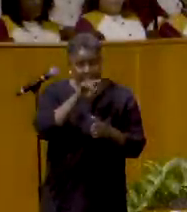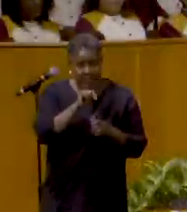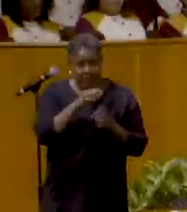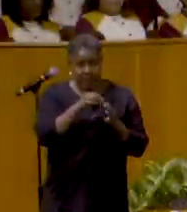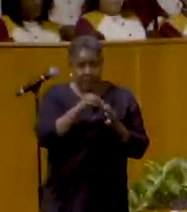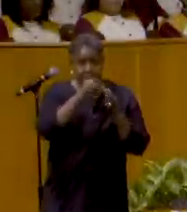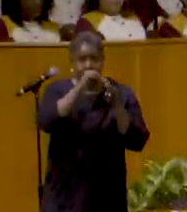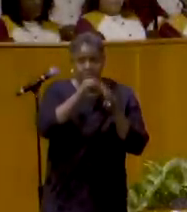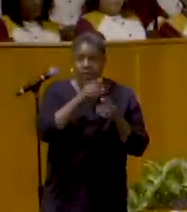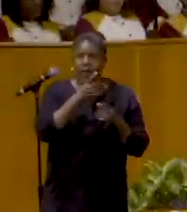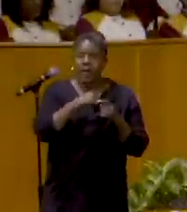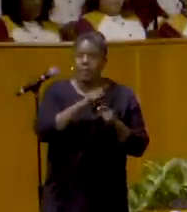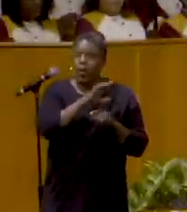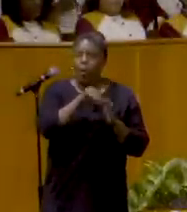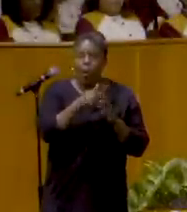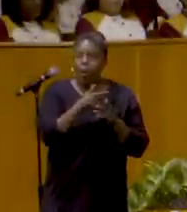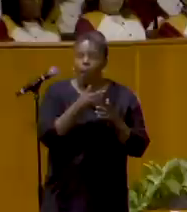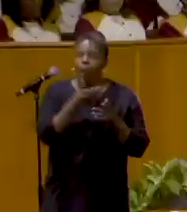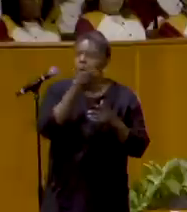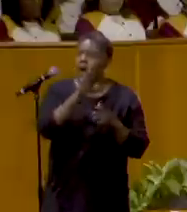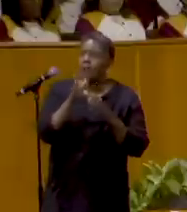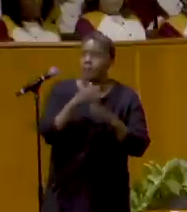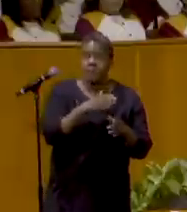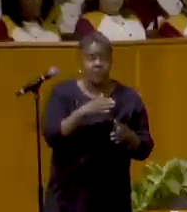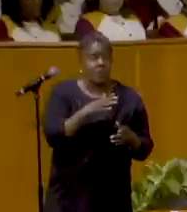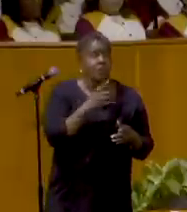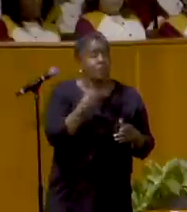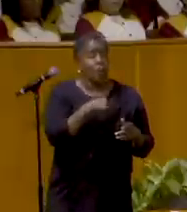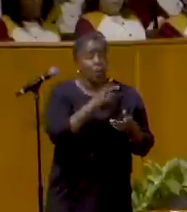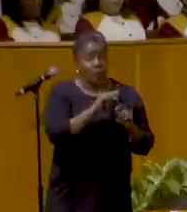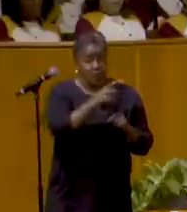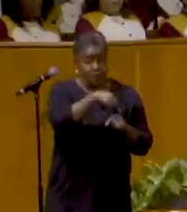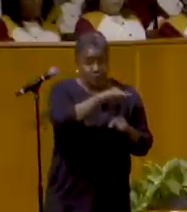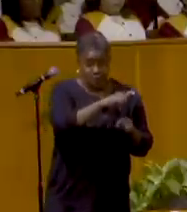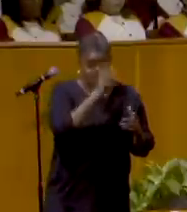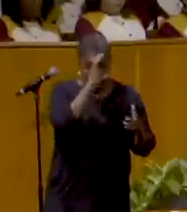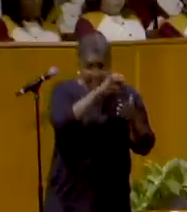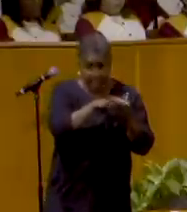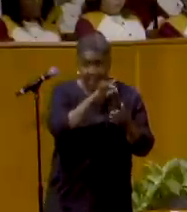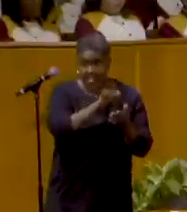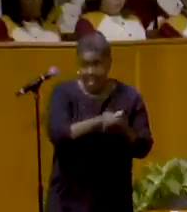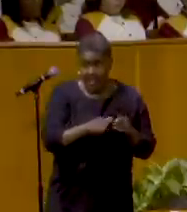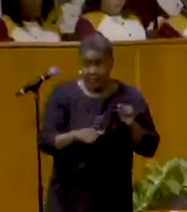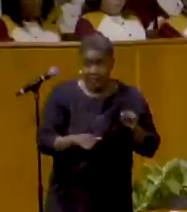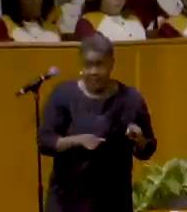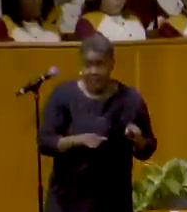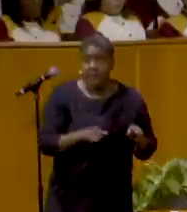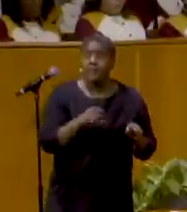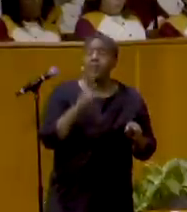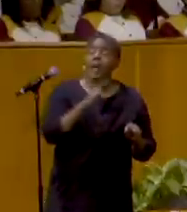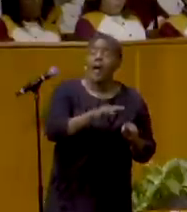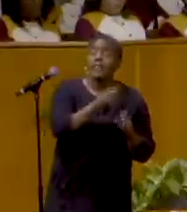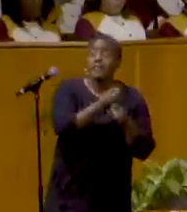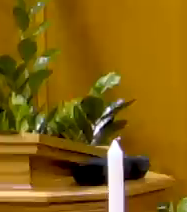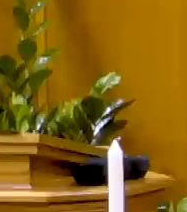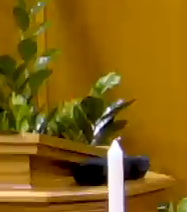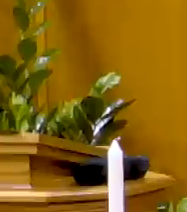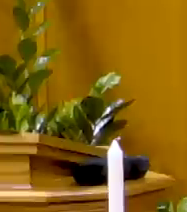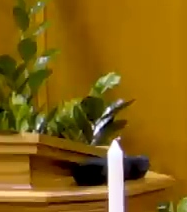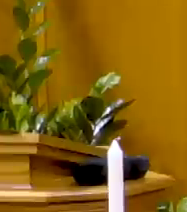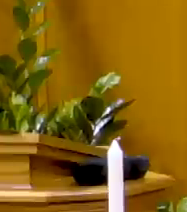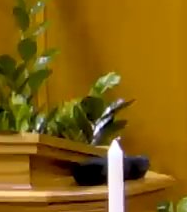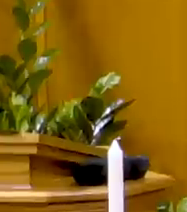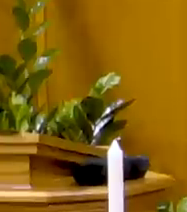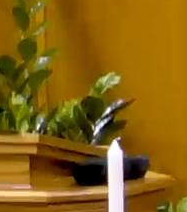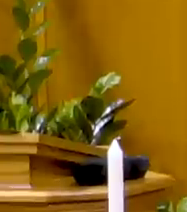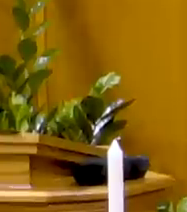free choice. It's all God's will. So the Presbyterian Calvinist side says this, that salvation is not